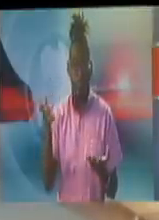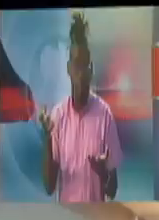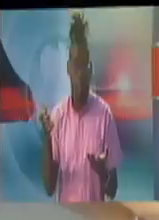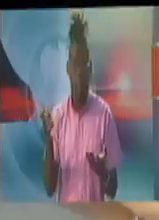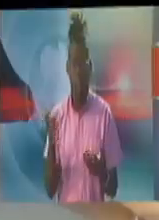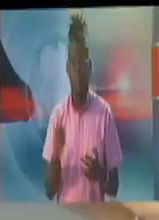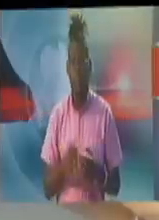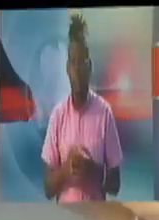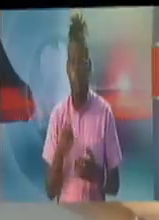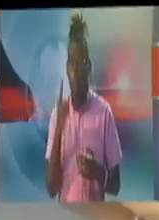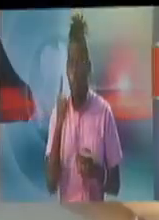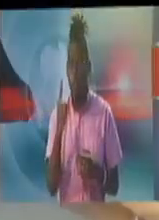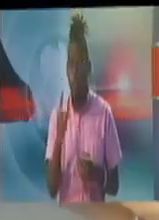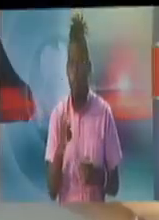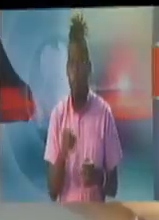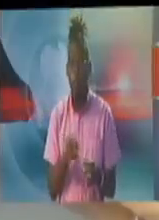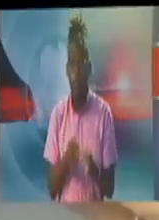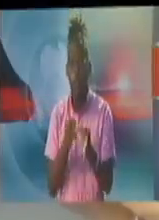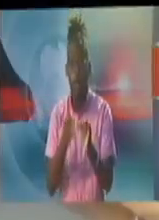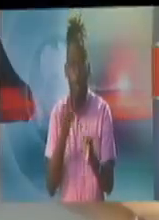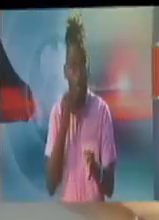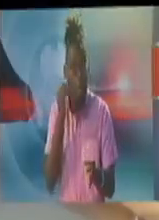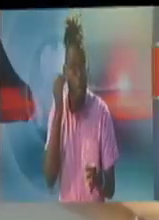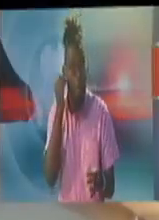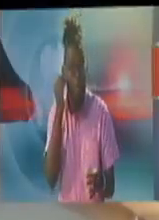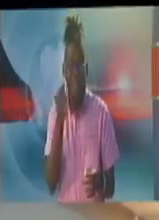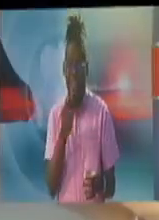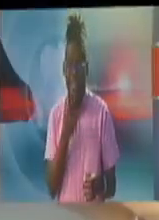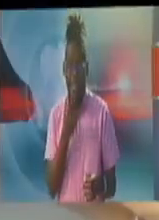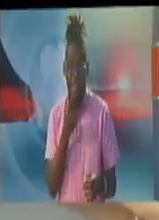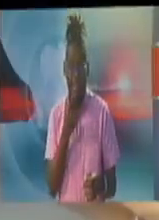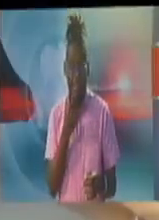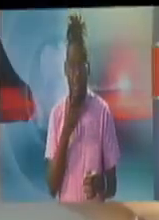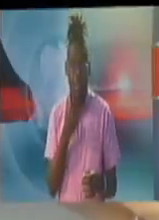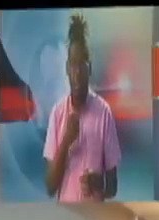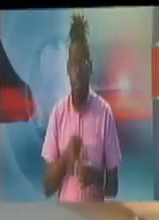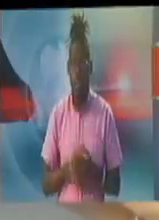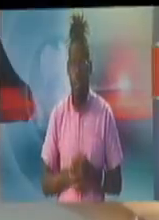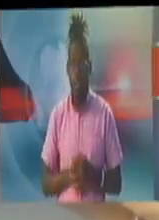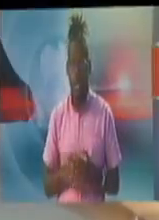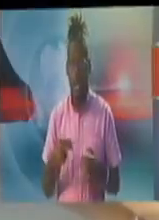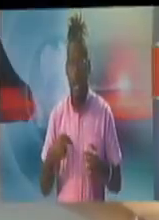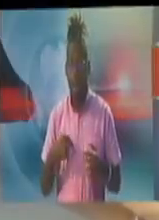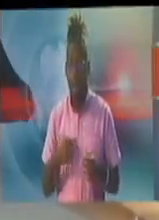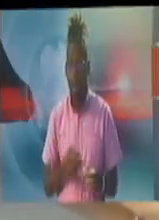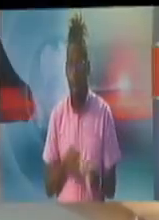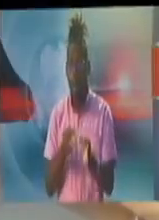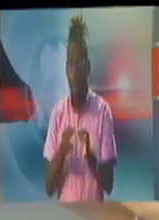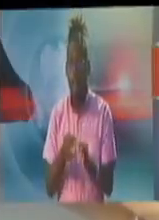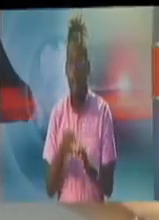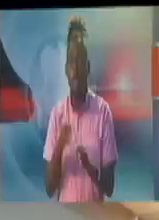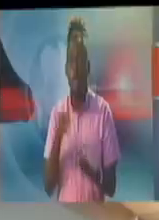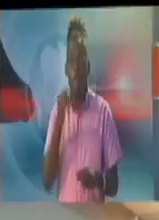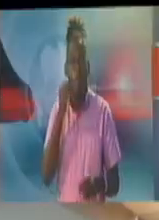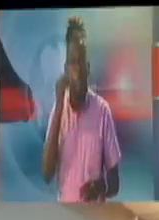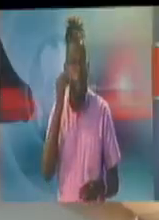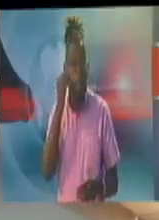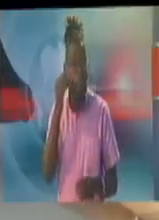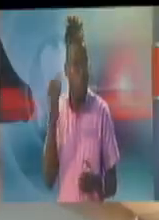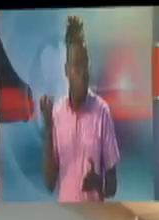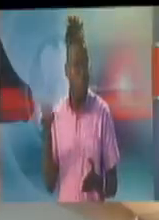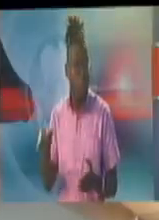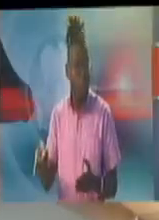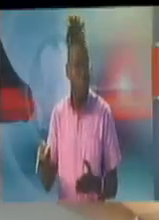that other funeral homes are conducting services at homes of persons with more than the prescribed minimum